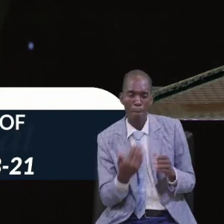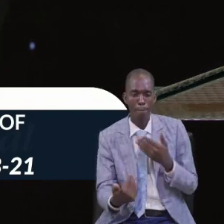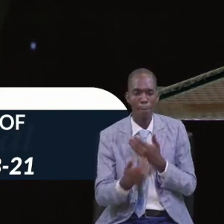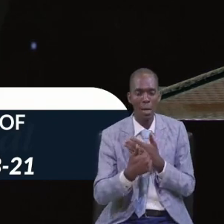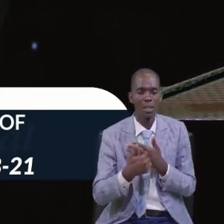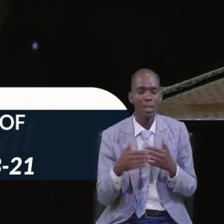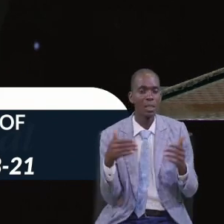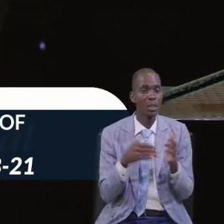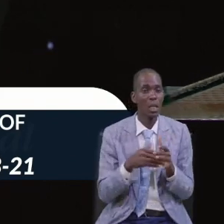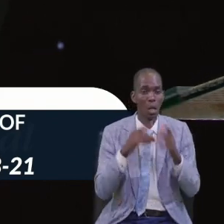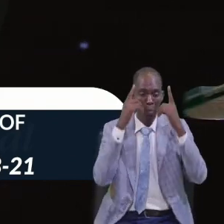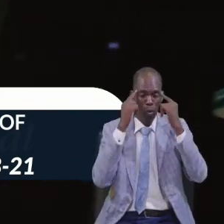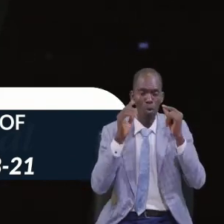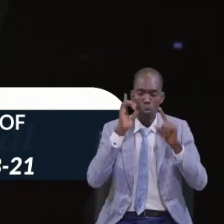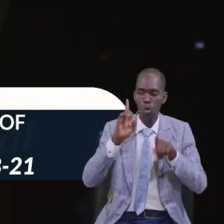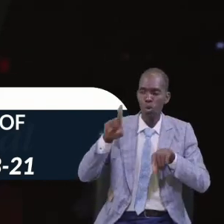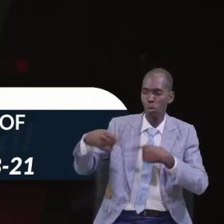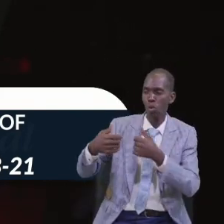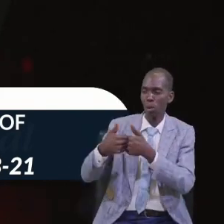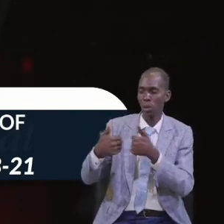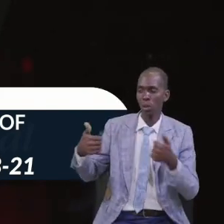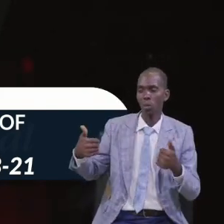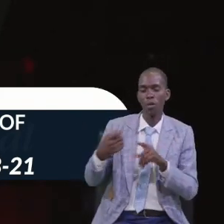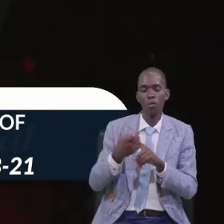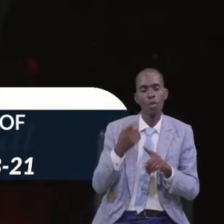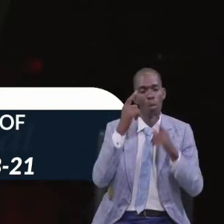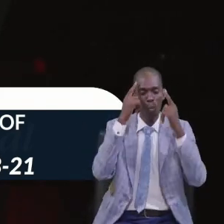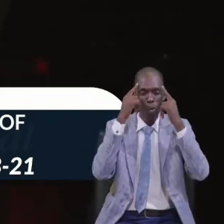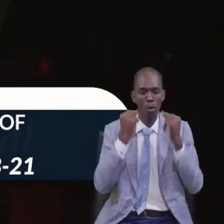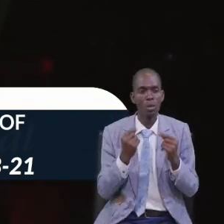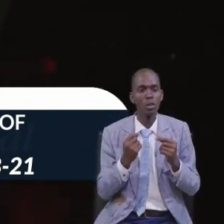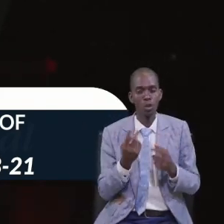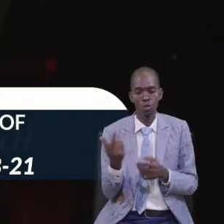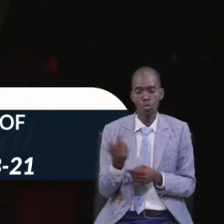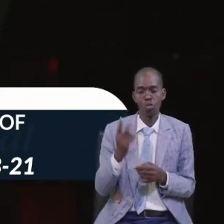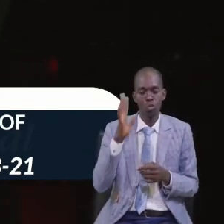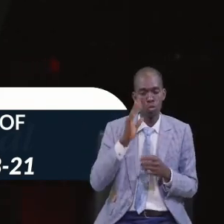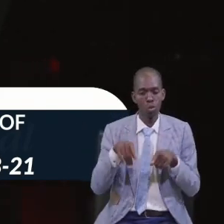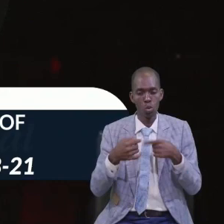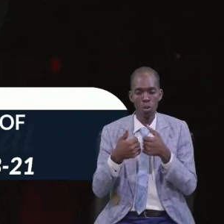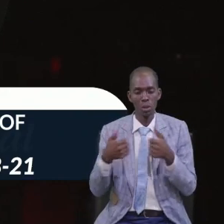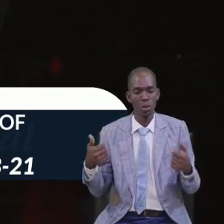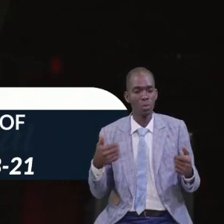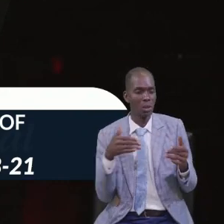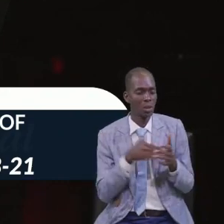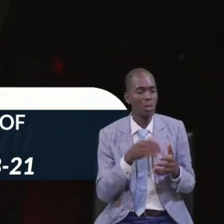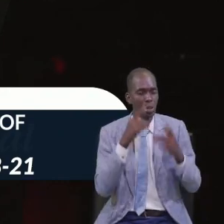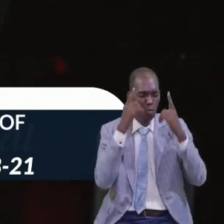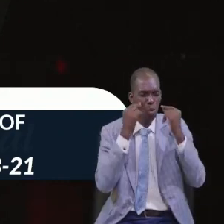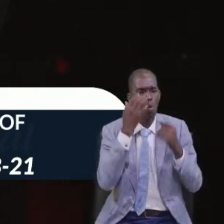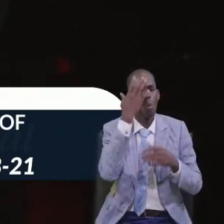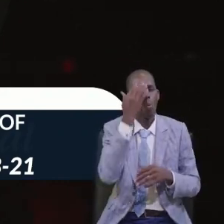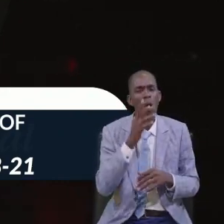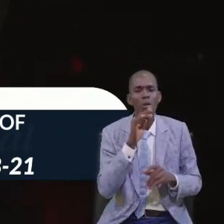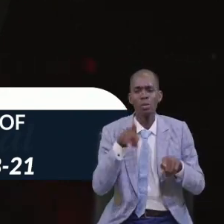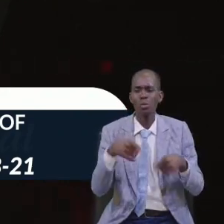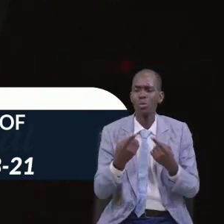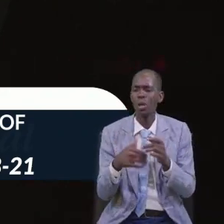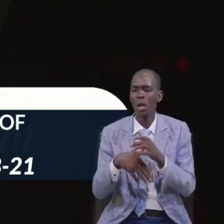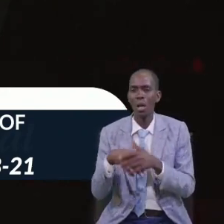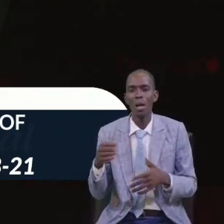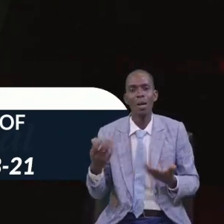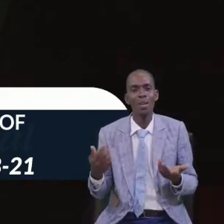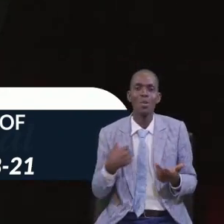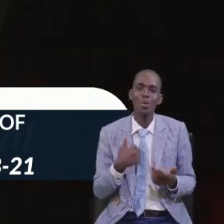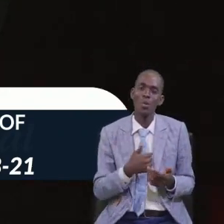to cut down Moses and criticize, they'll go apart. Why? Are you going apart? What way am I? You know,